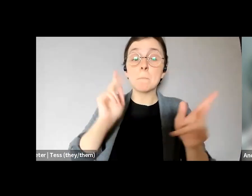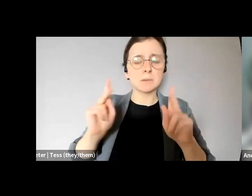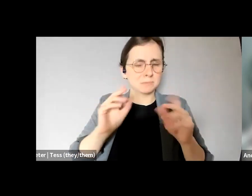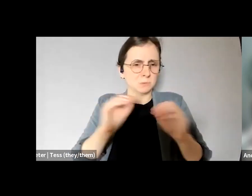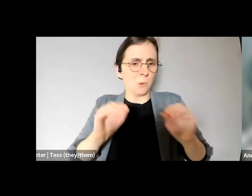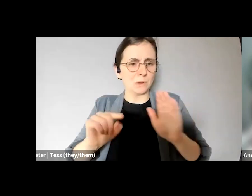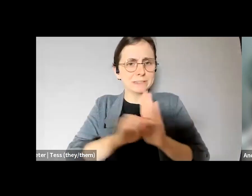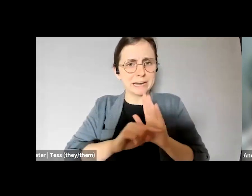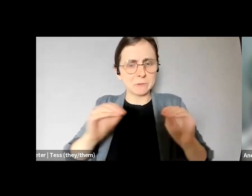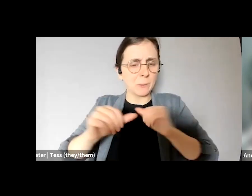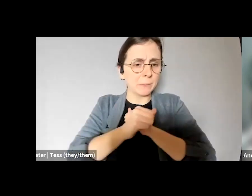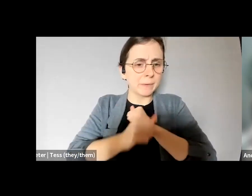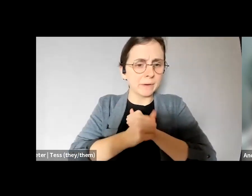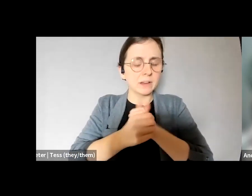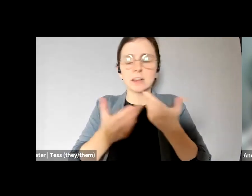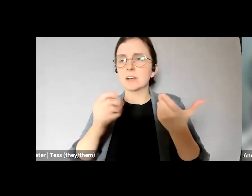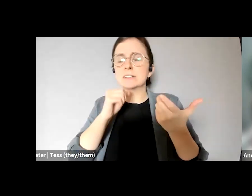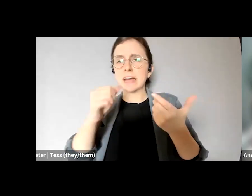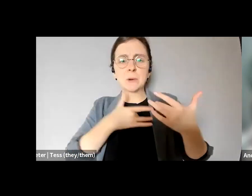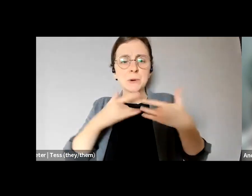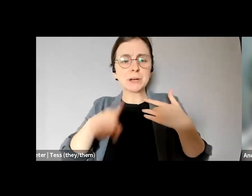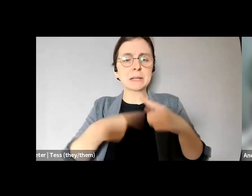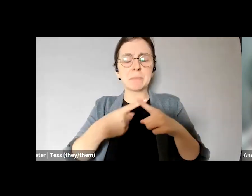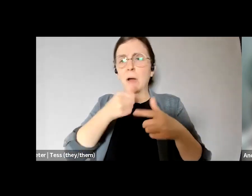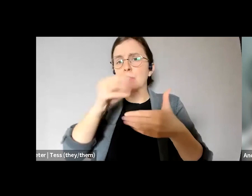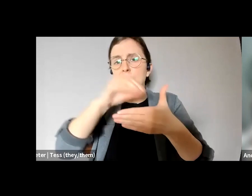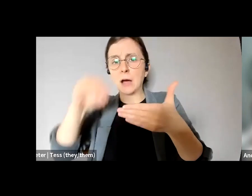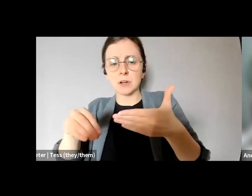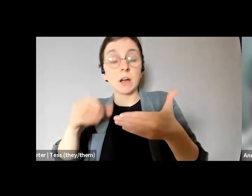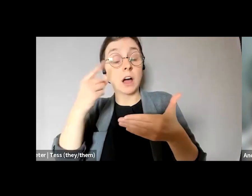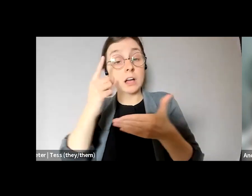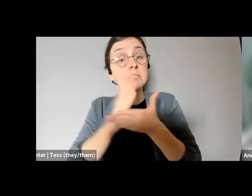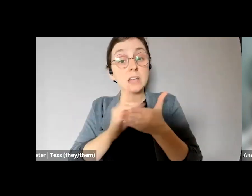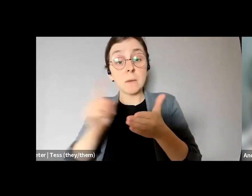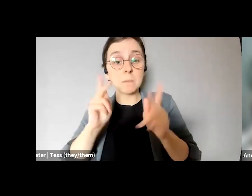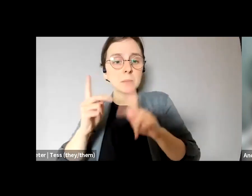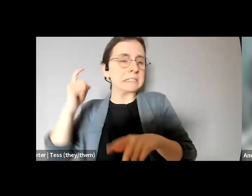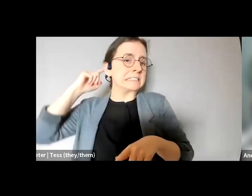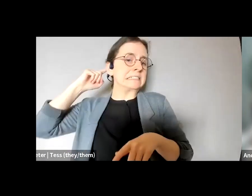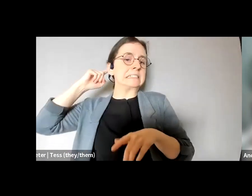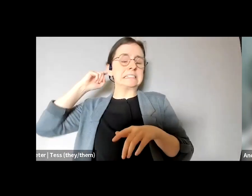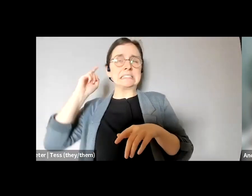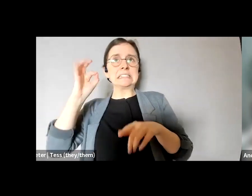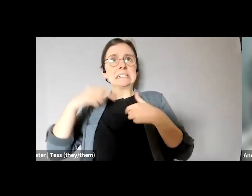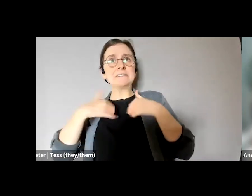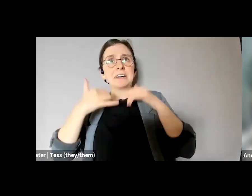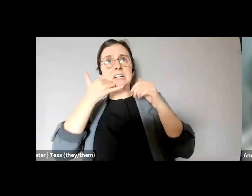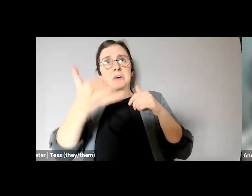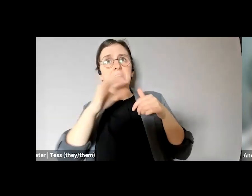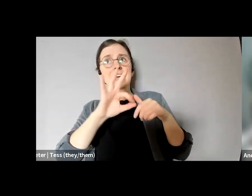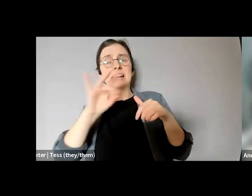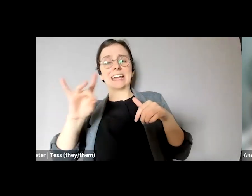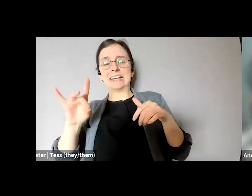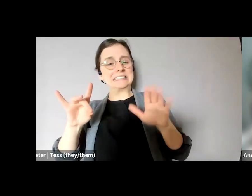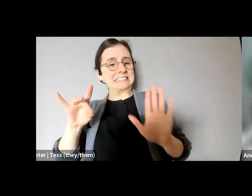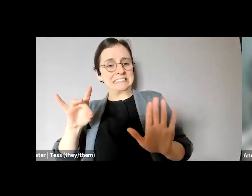not worried about any collateral outcomes, but others might have in the back of their mind that if I call 988, it's not